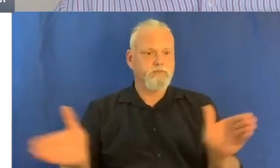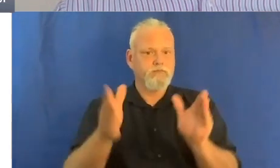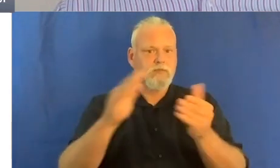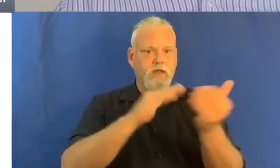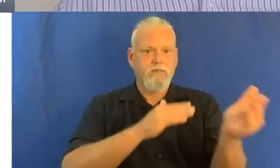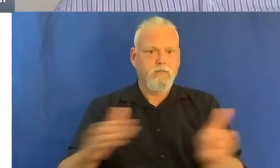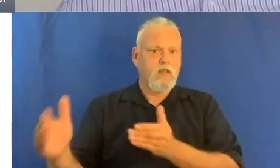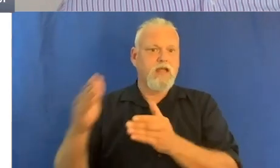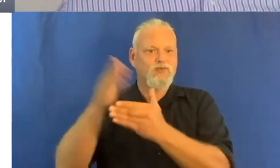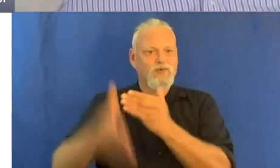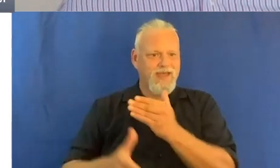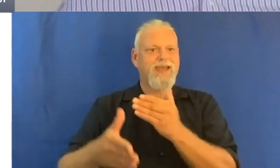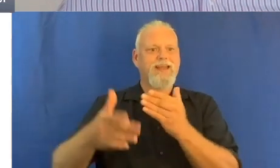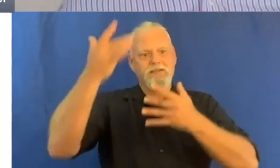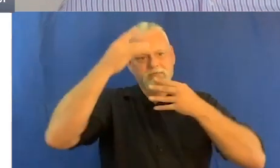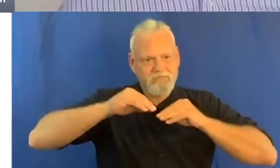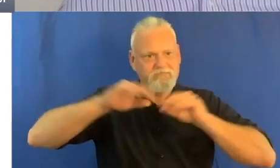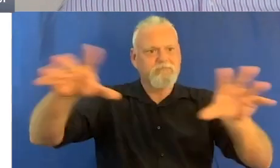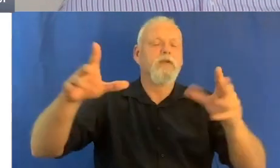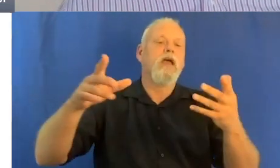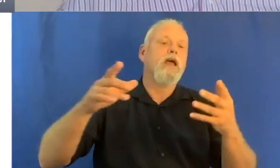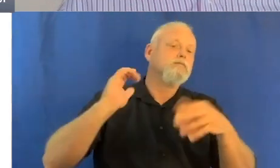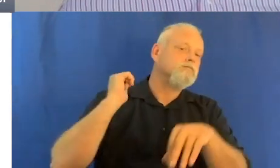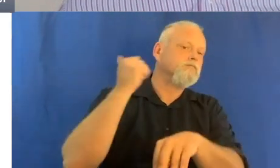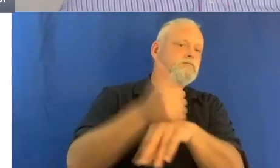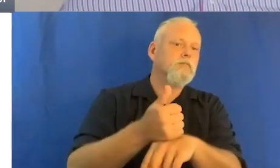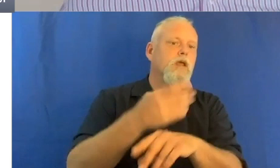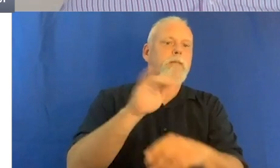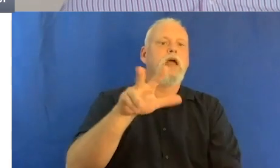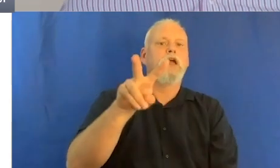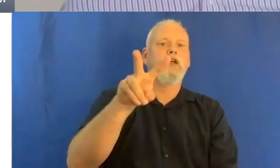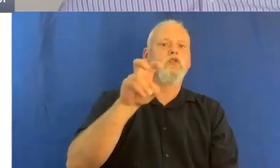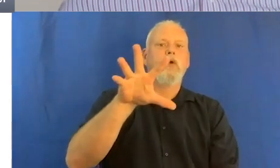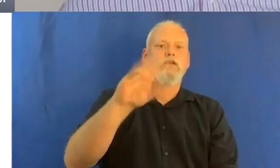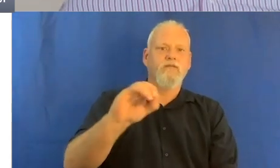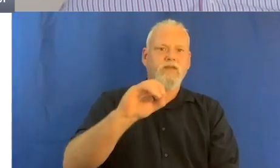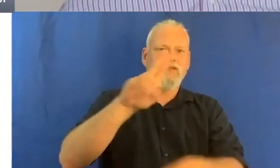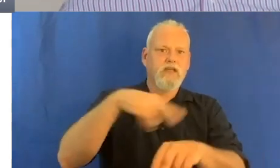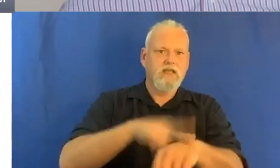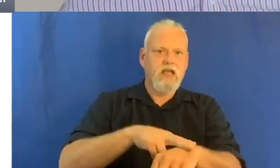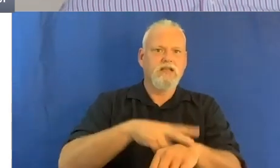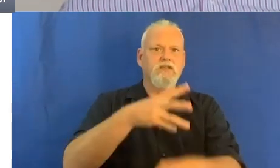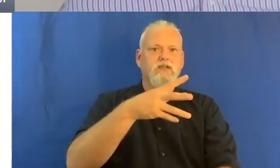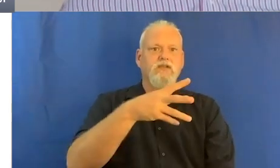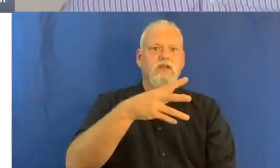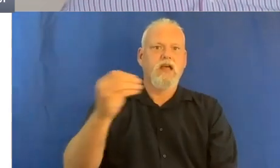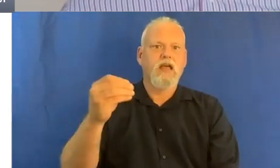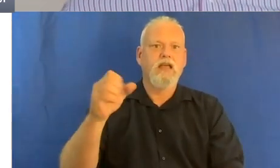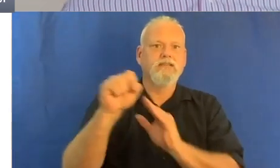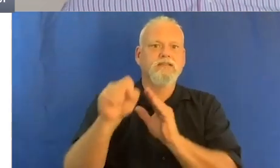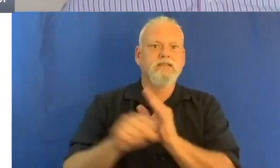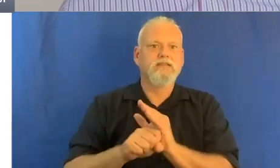HIV epidemic, which has been endorsed by over 250 national and state and